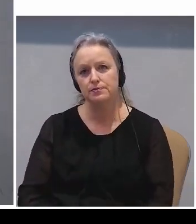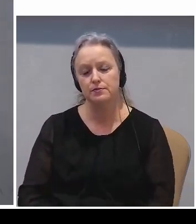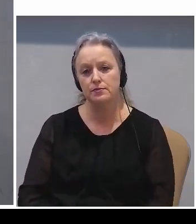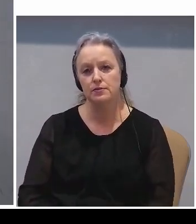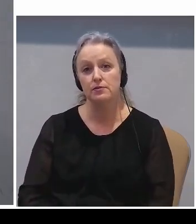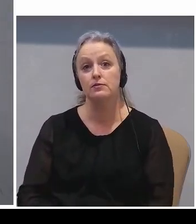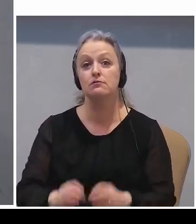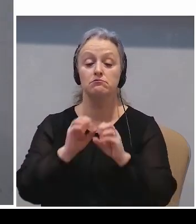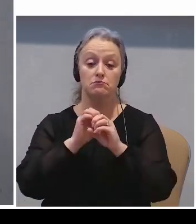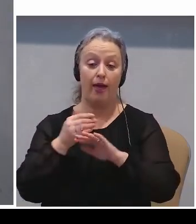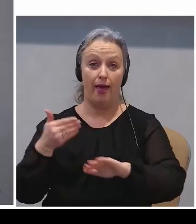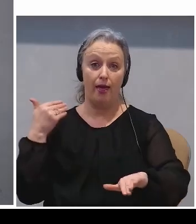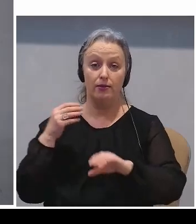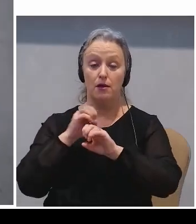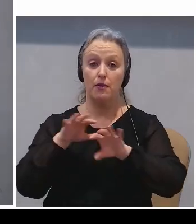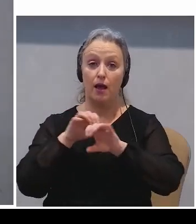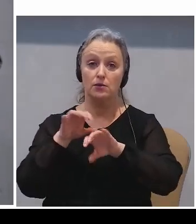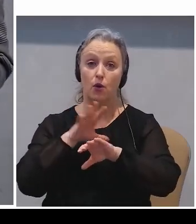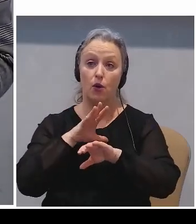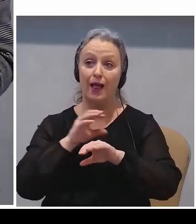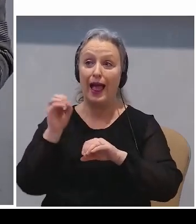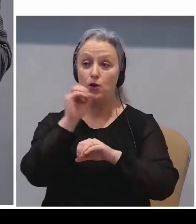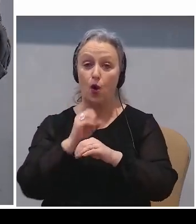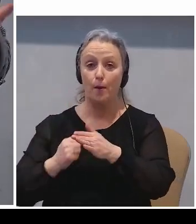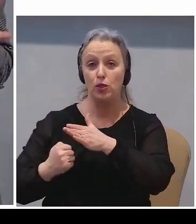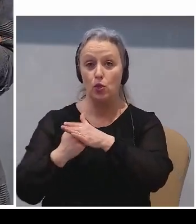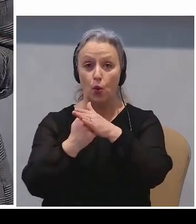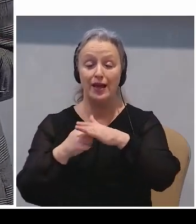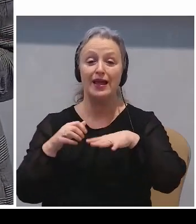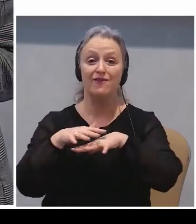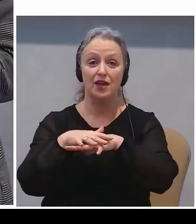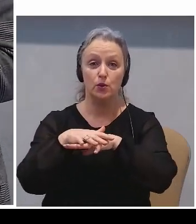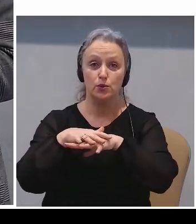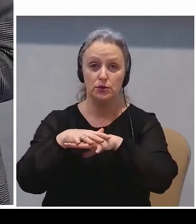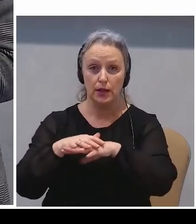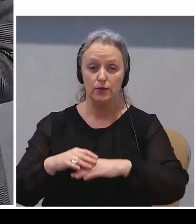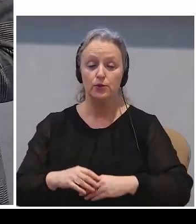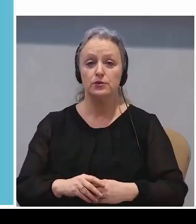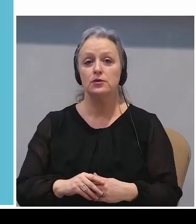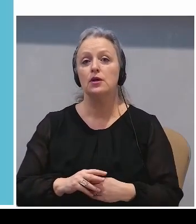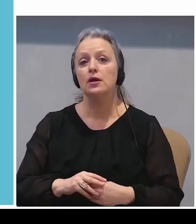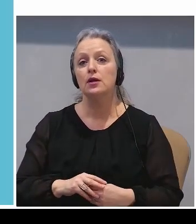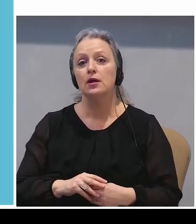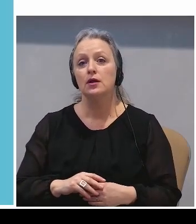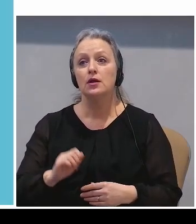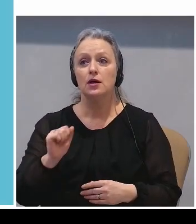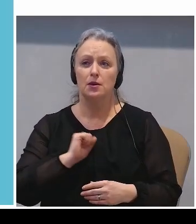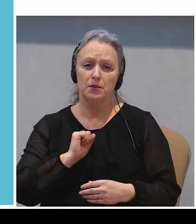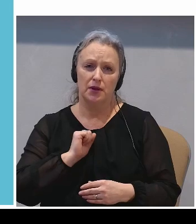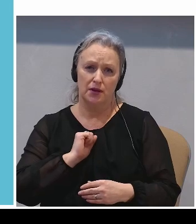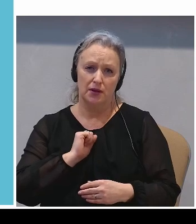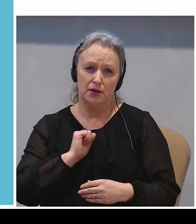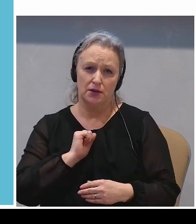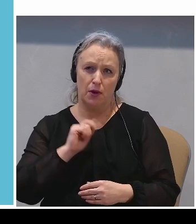help in different ways. The initial idea behind the creation of these European reference networks was